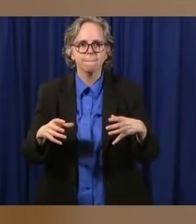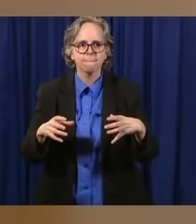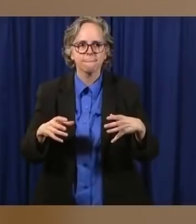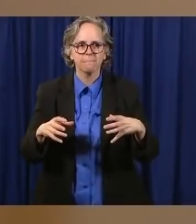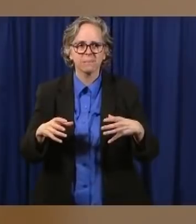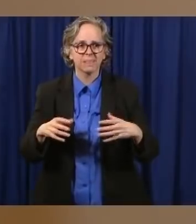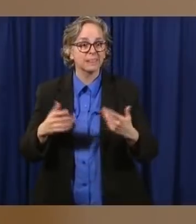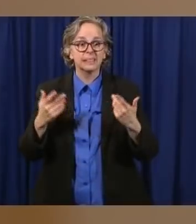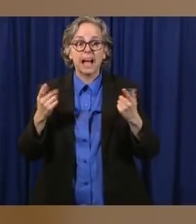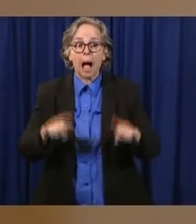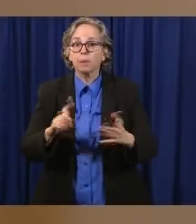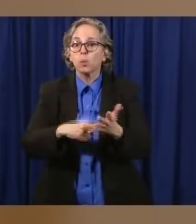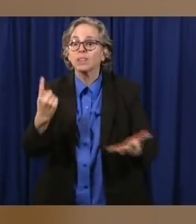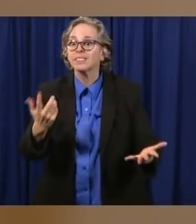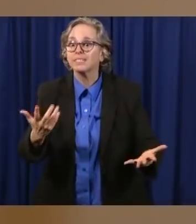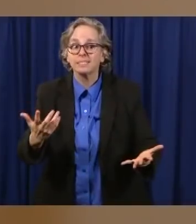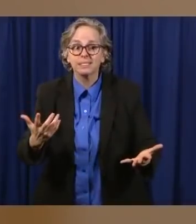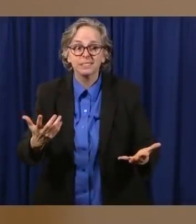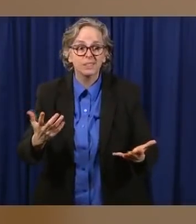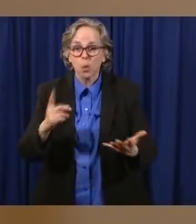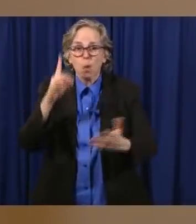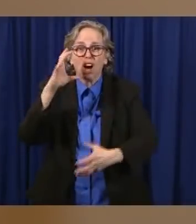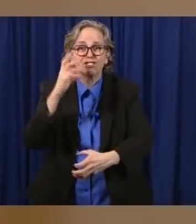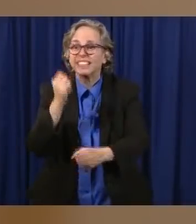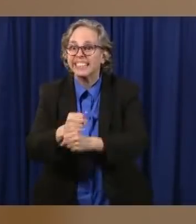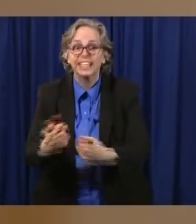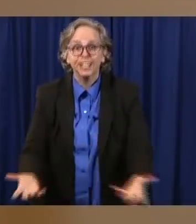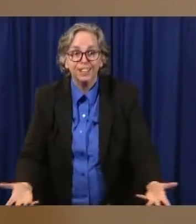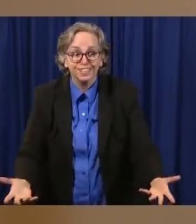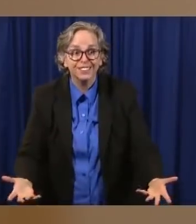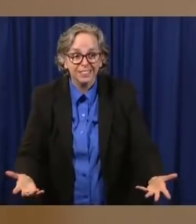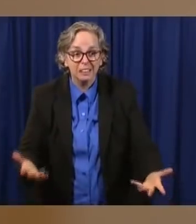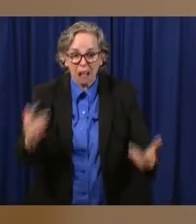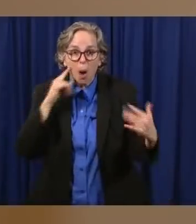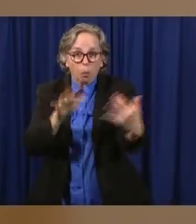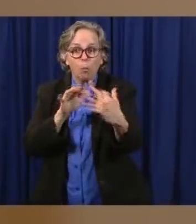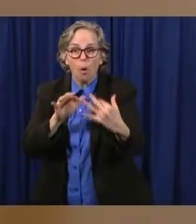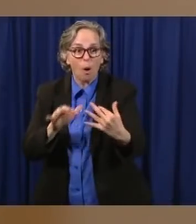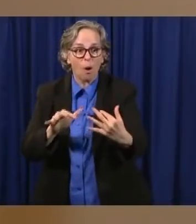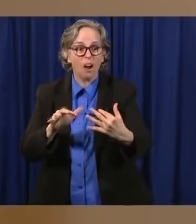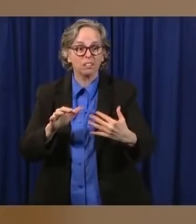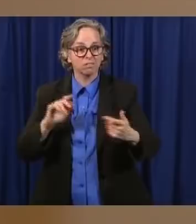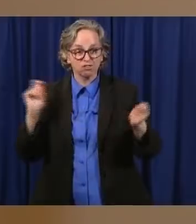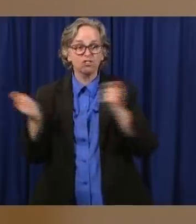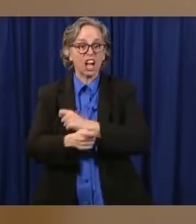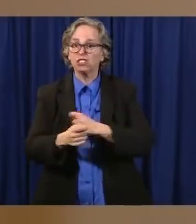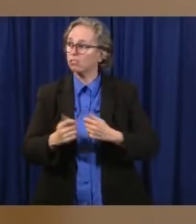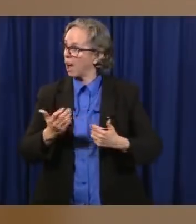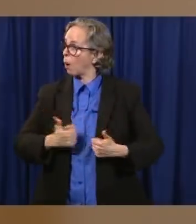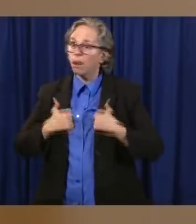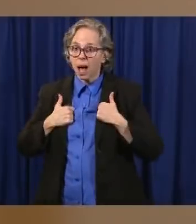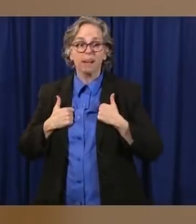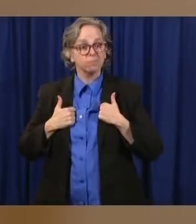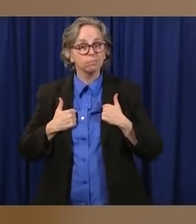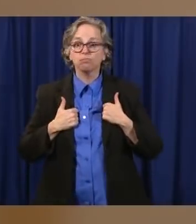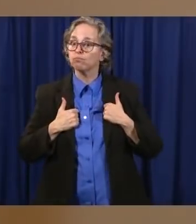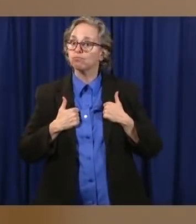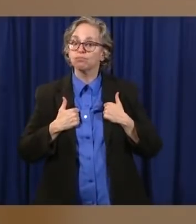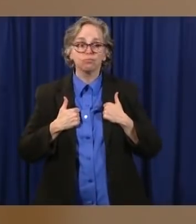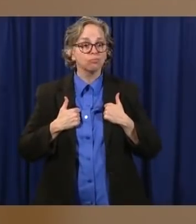experience. It's a war, it's that thing that changes your life. But what I am seeing in people is a